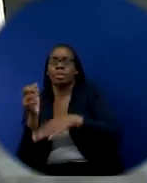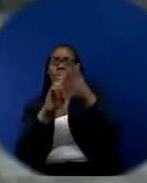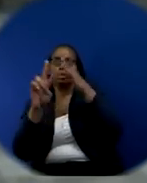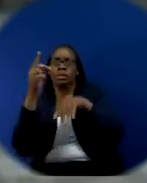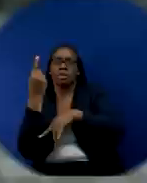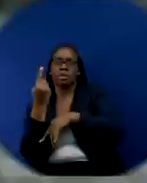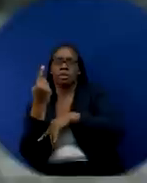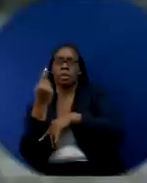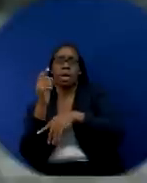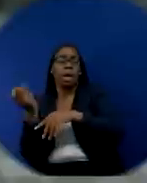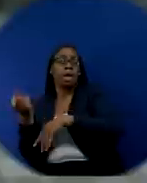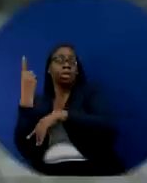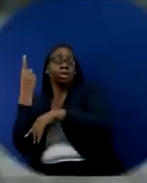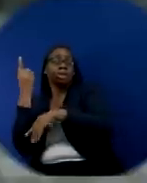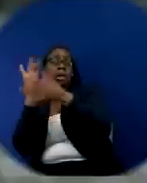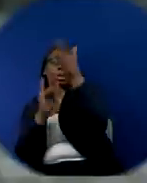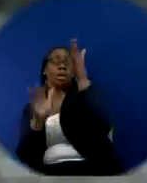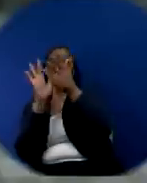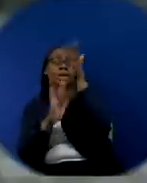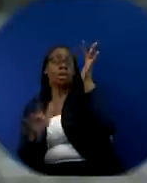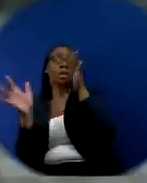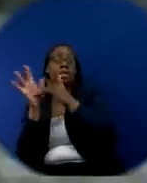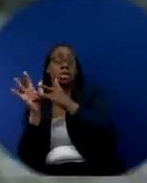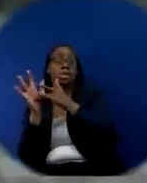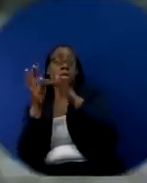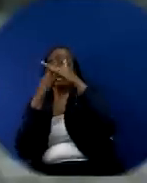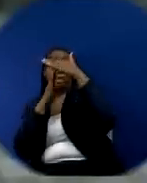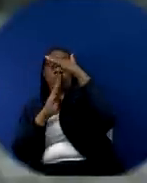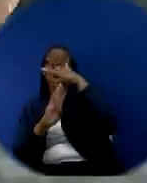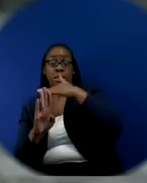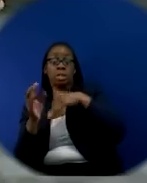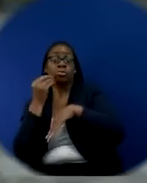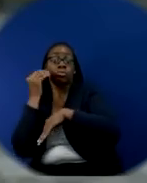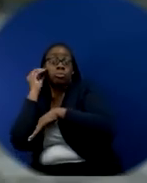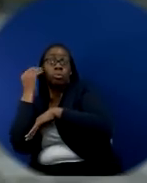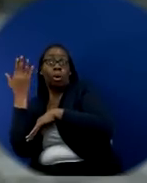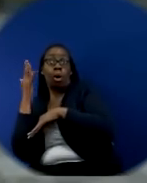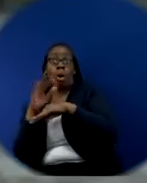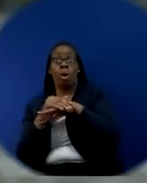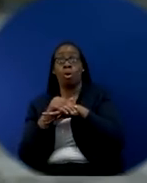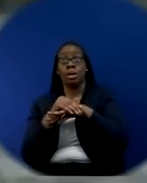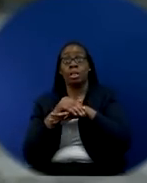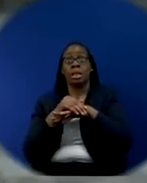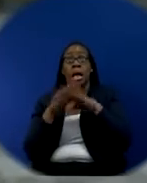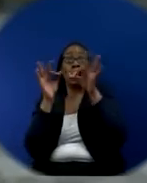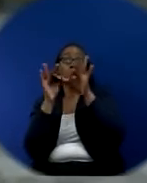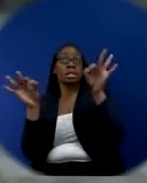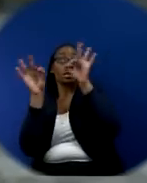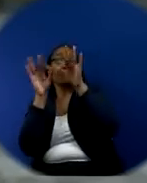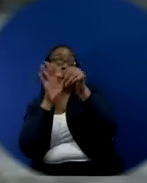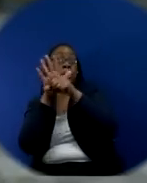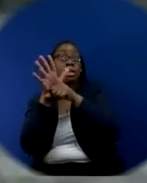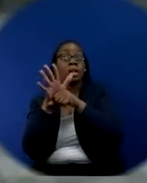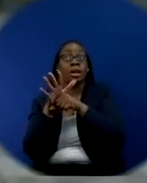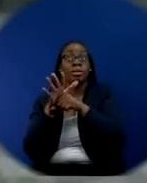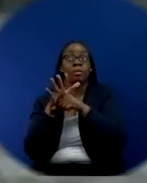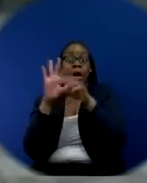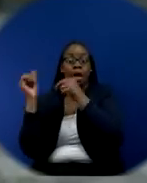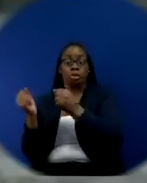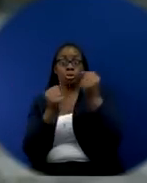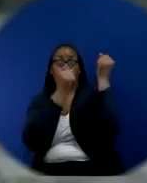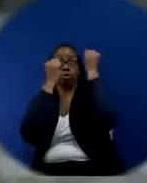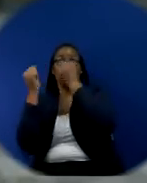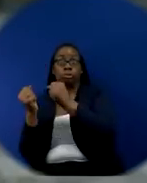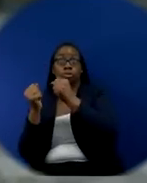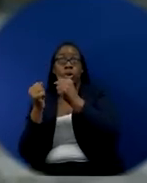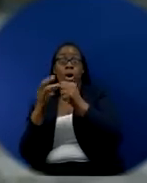makes it clear that Jesus is at the home of a Pharisee. And if that wasn't important enough, then he makes it even stronger, Pastor